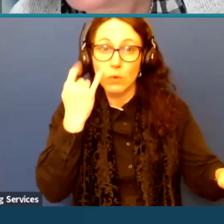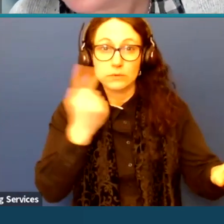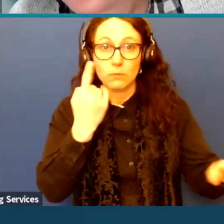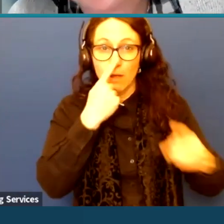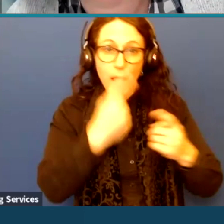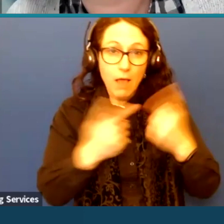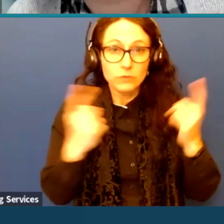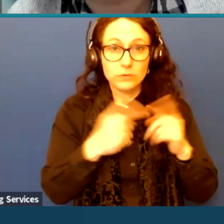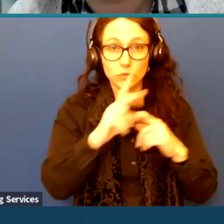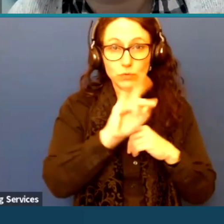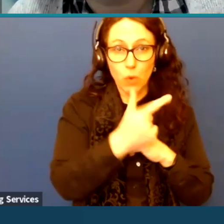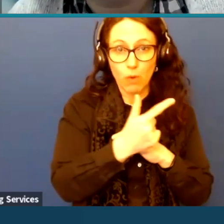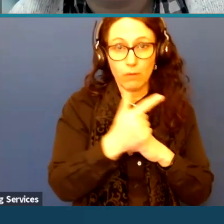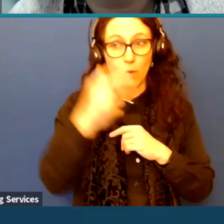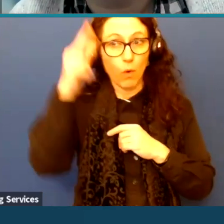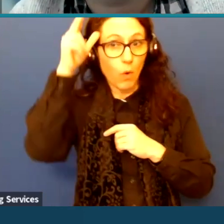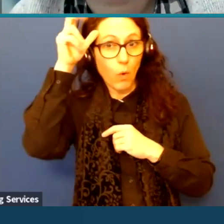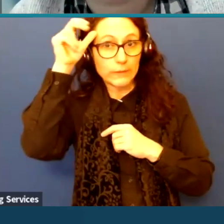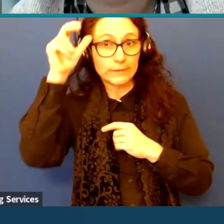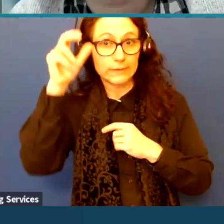to dog or horse dander?